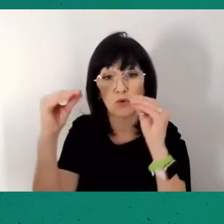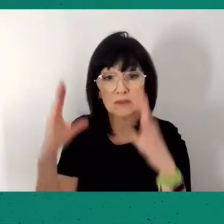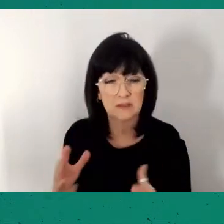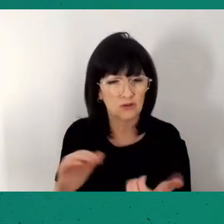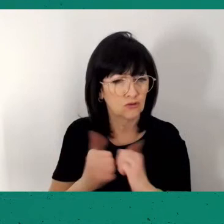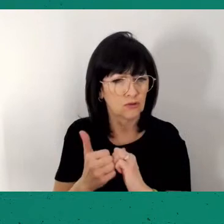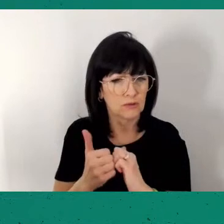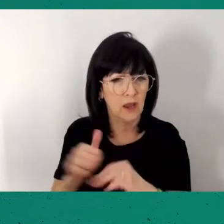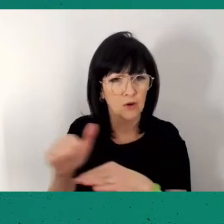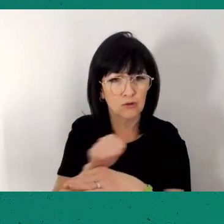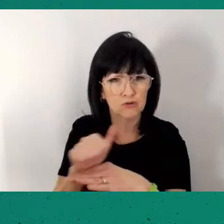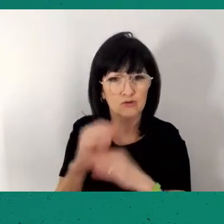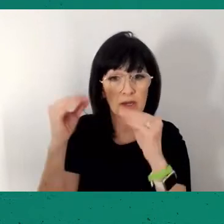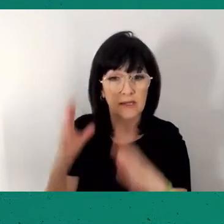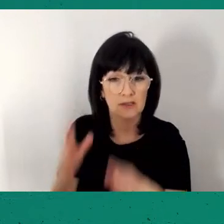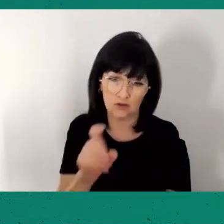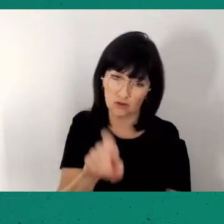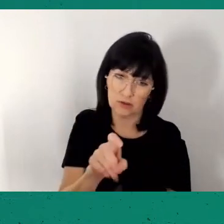Next slide.